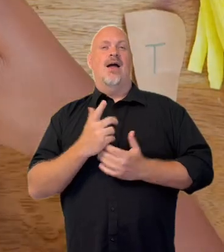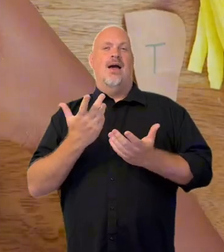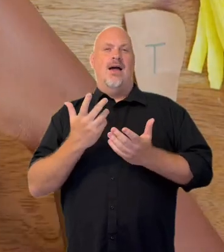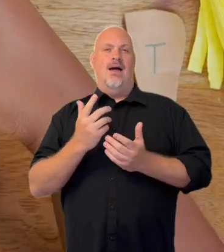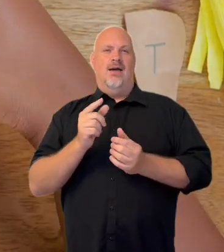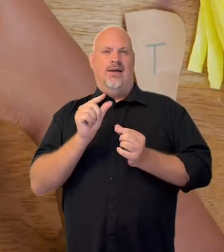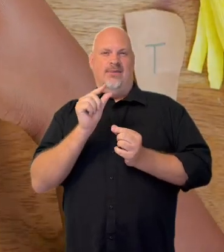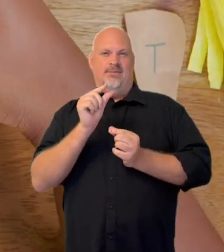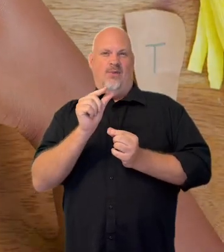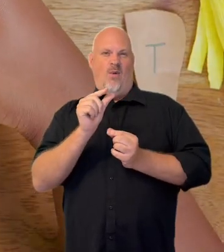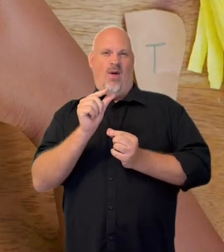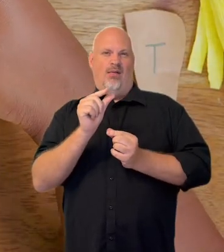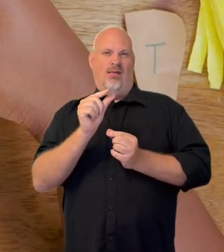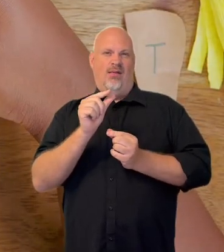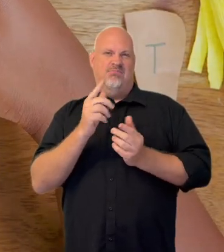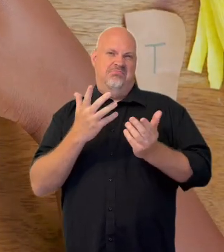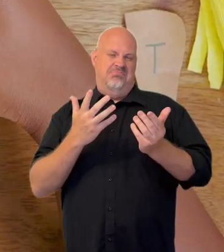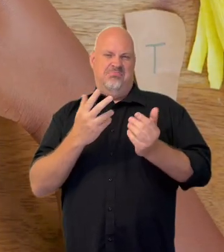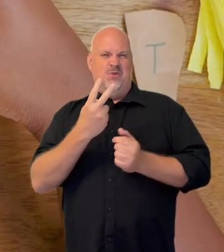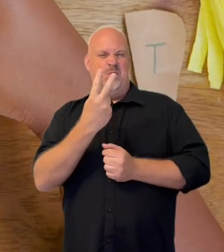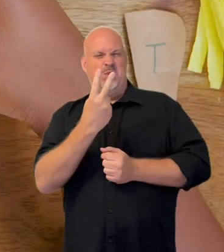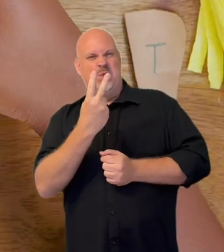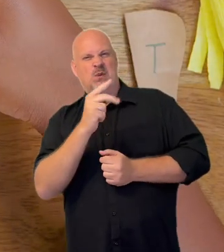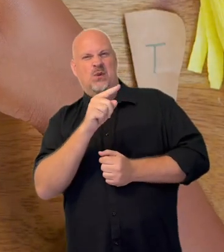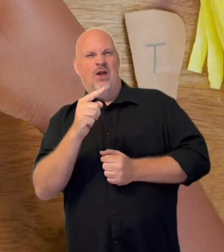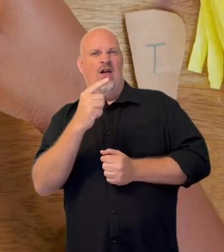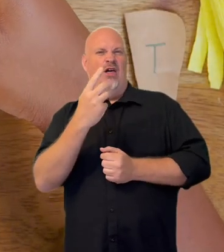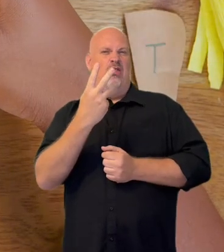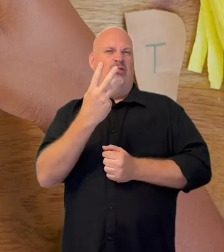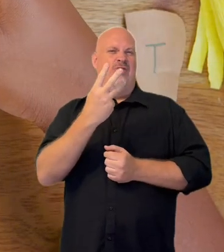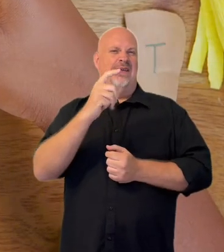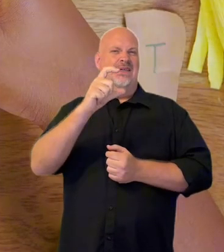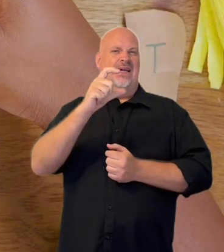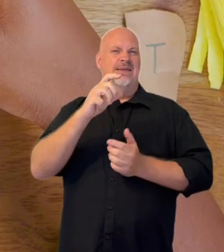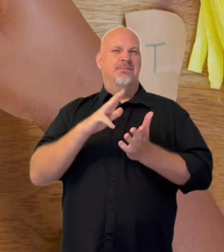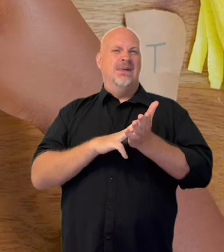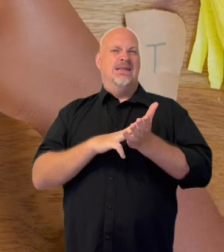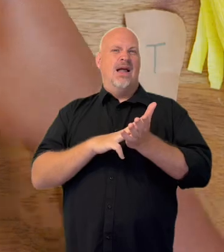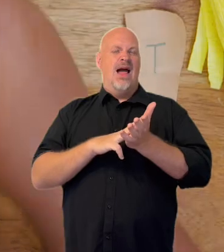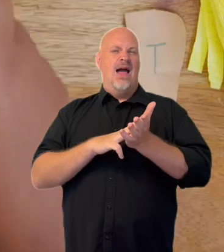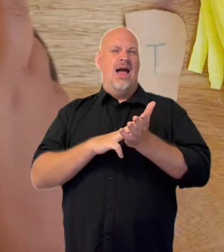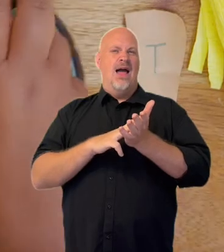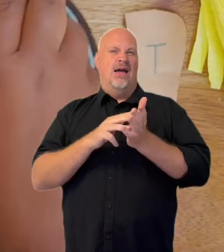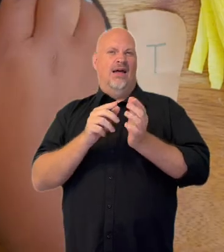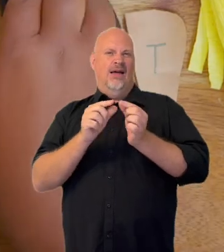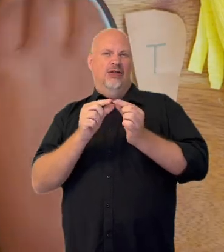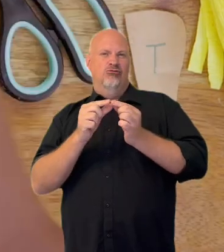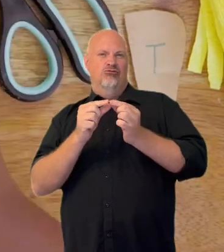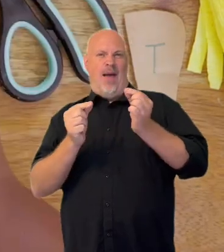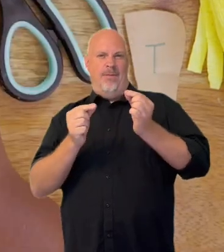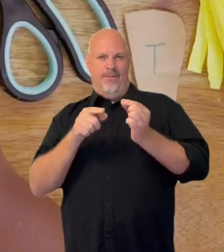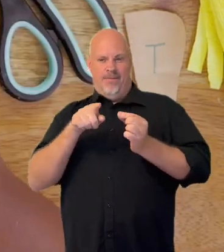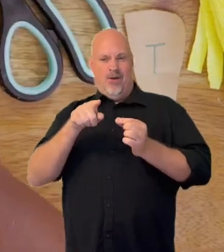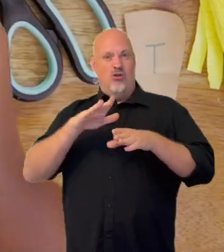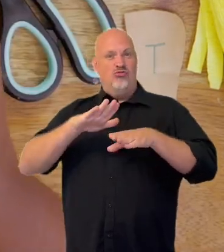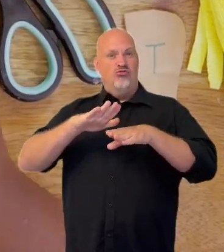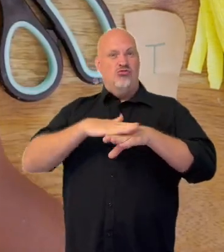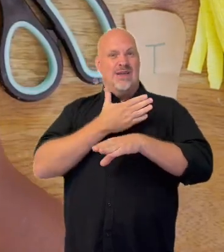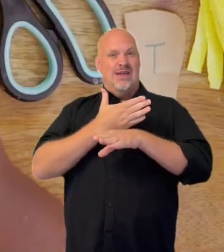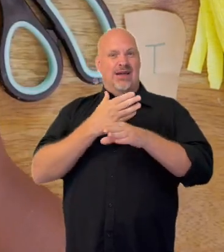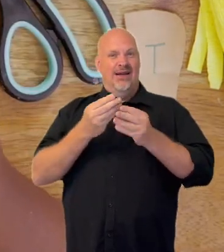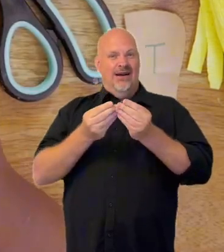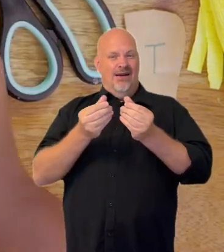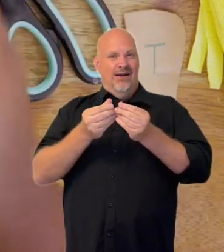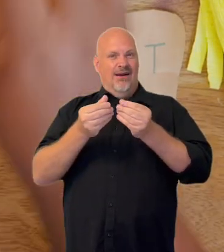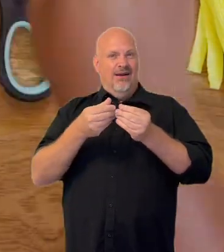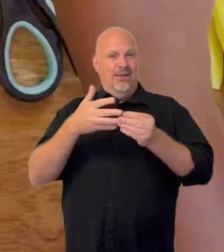of the stretched green fabric that you had earlier that you used to wrap around the whole stem, just to cover up the